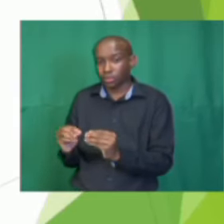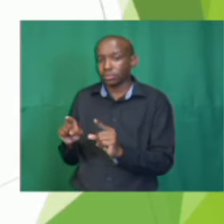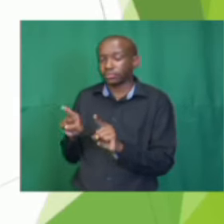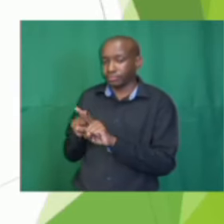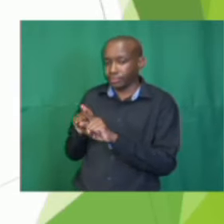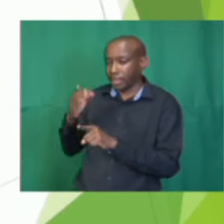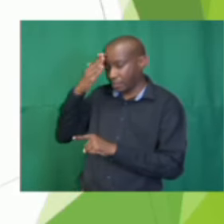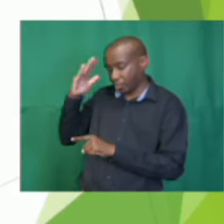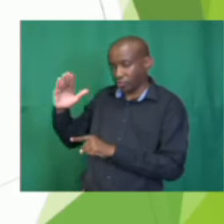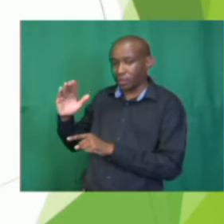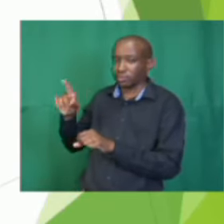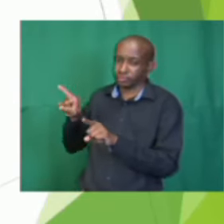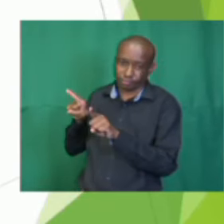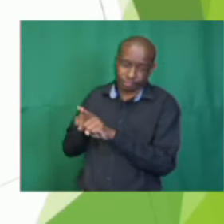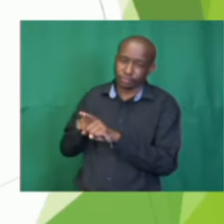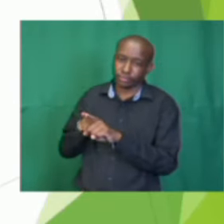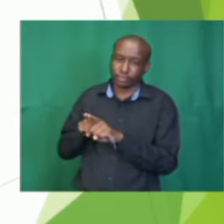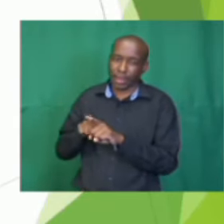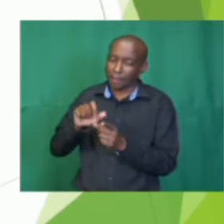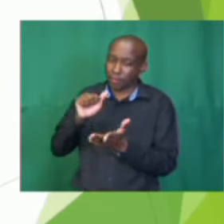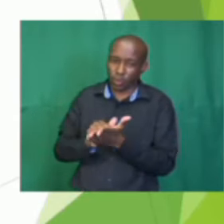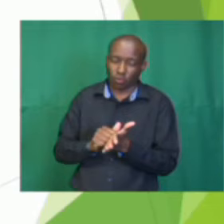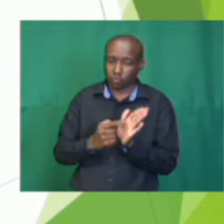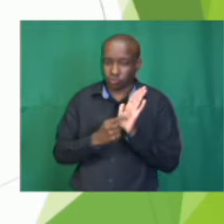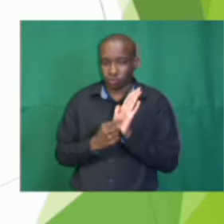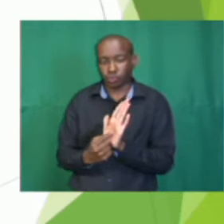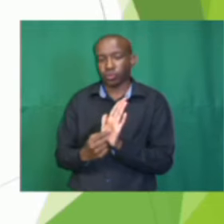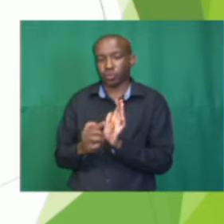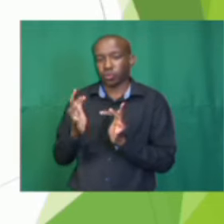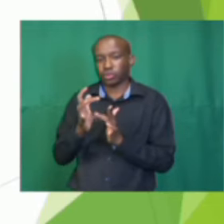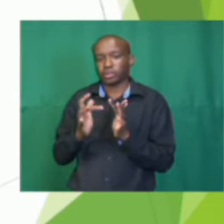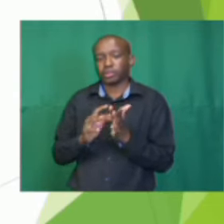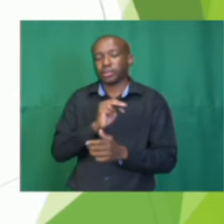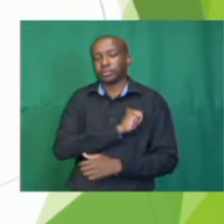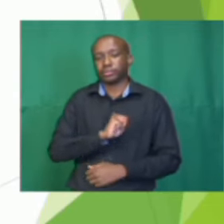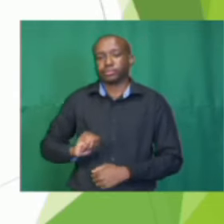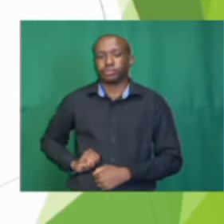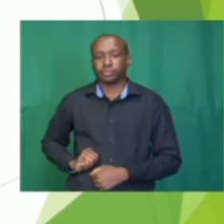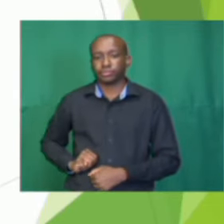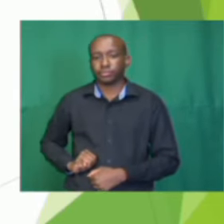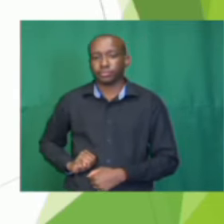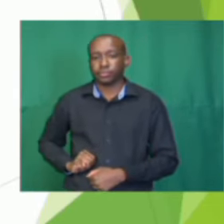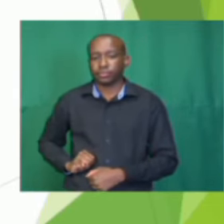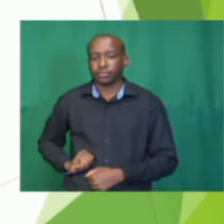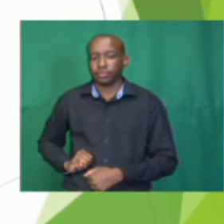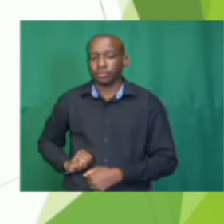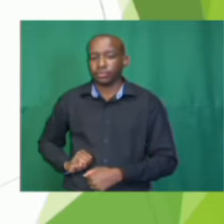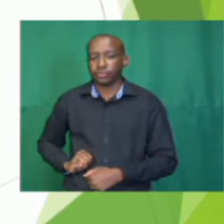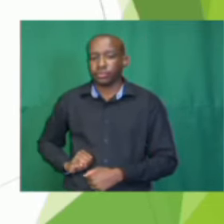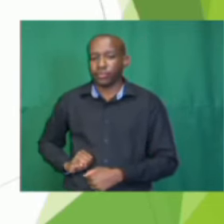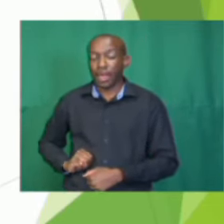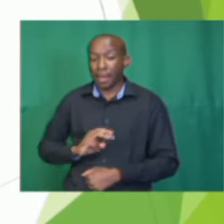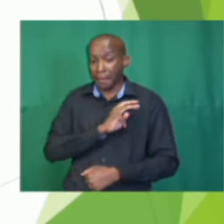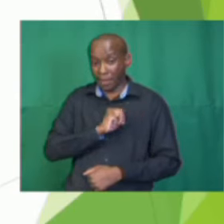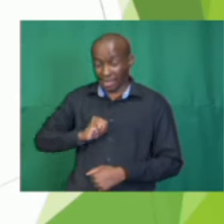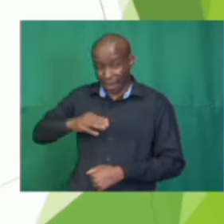fulfills the prophecy and also proves that Jesus Christ was the Messiah. They expected the Messiah who will emerge from